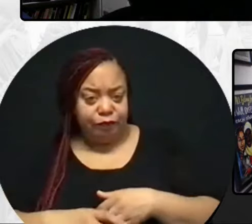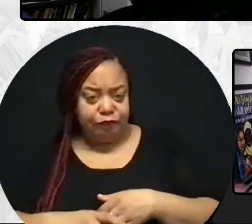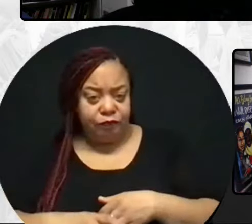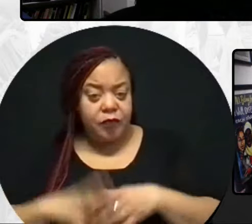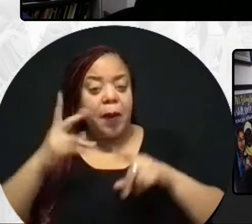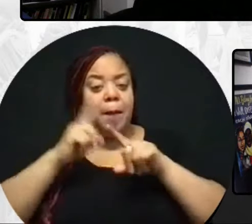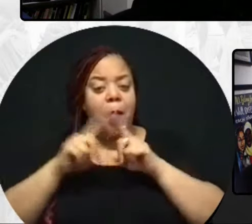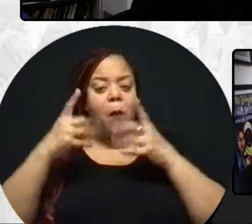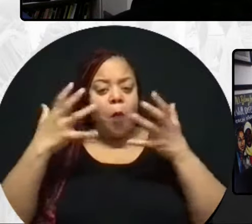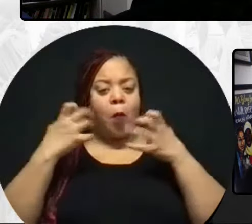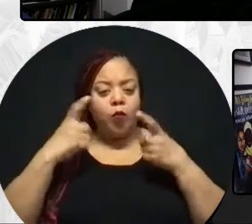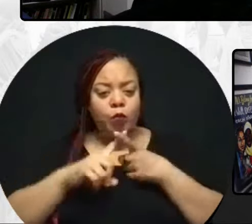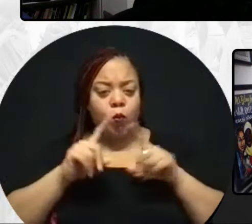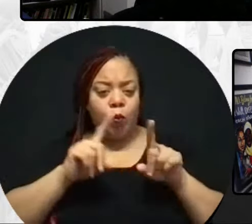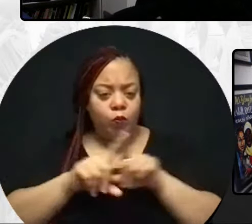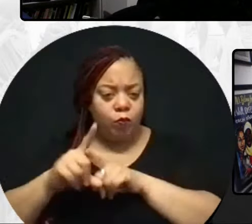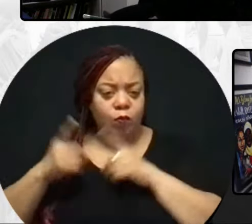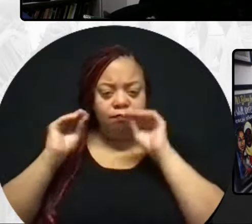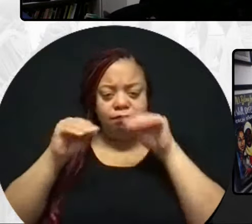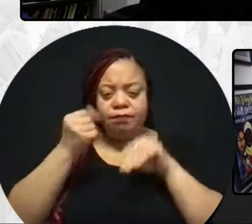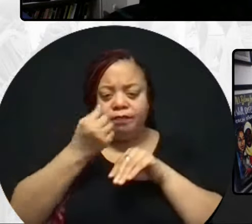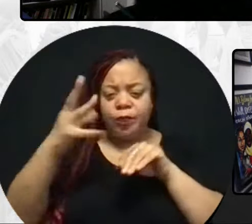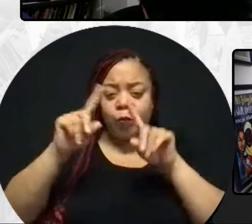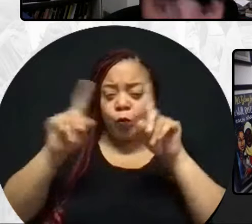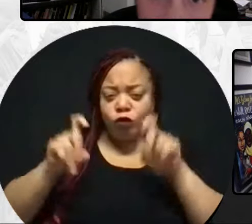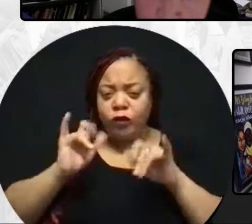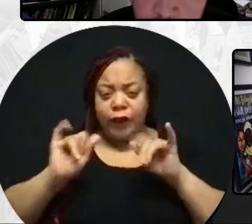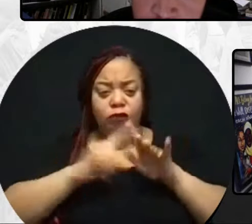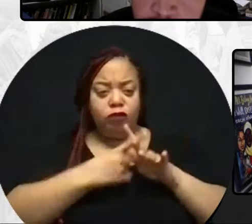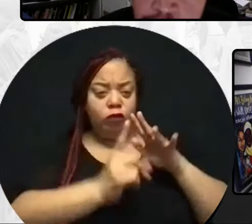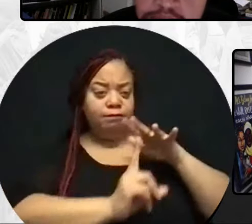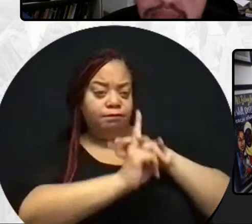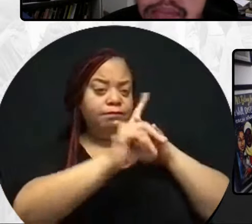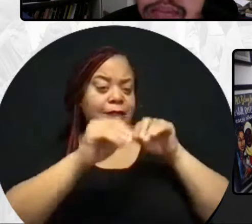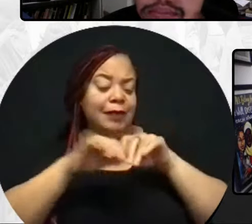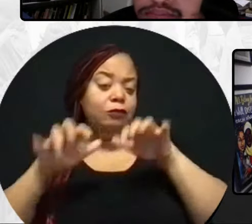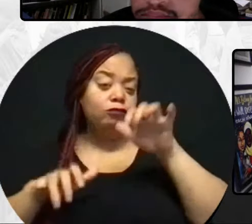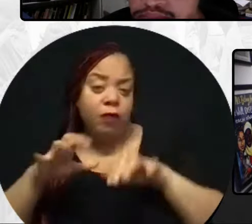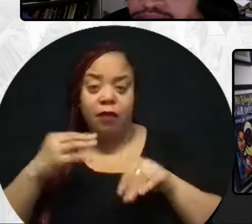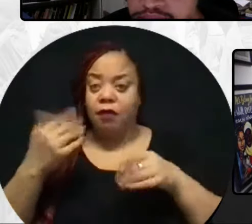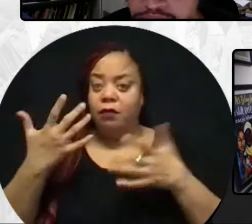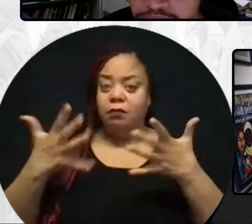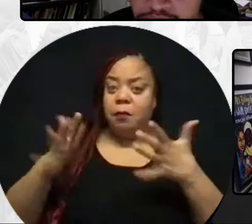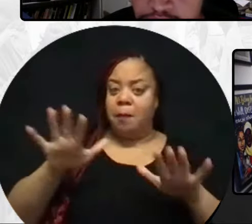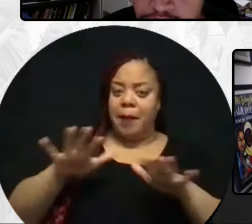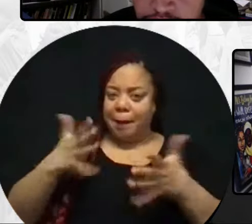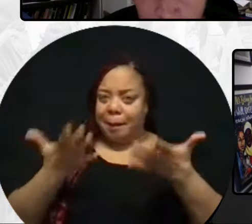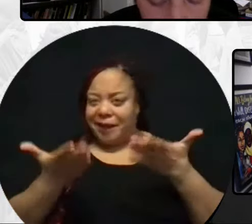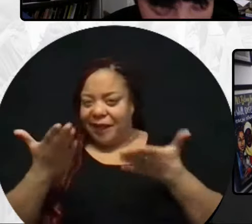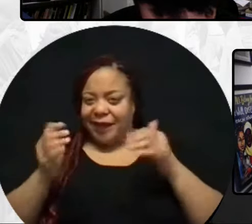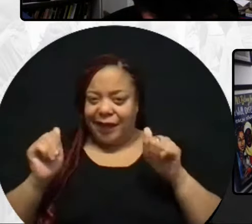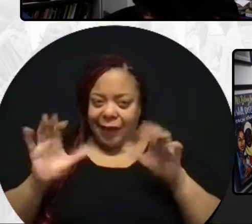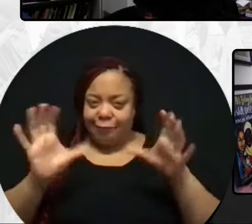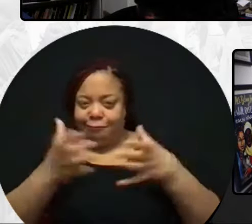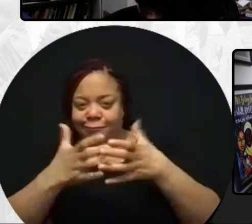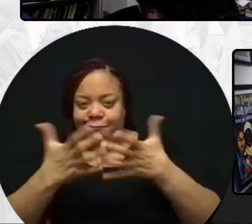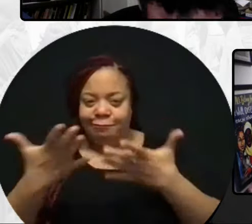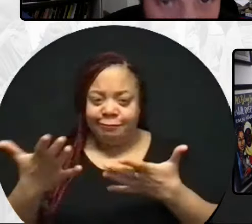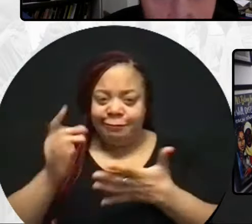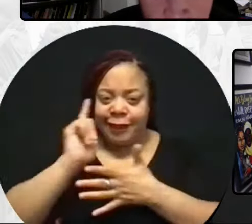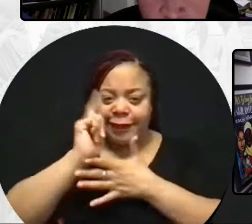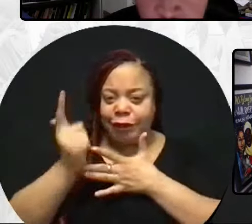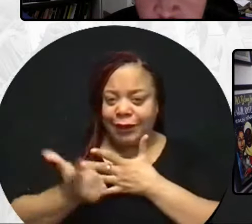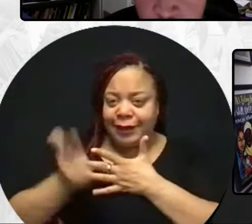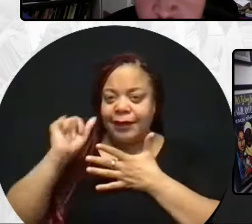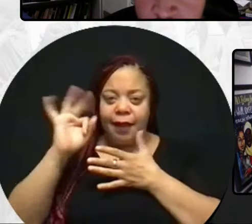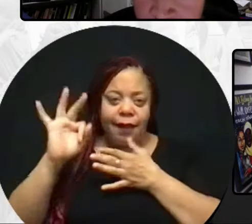maybe kind of a culminating series of remarks or thoughts. So some folks are, you know, kind of asking, you know, what it like all of, you know, I